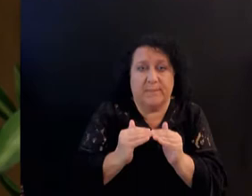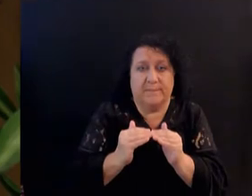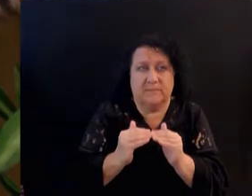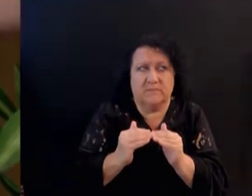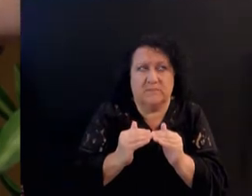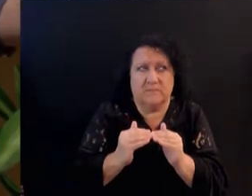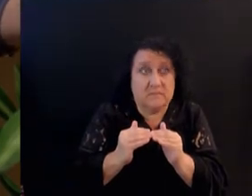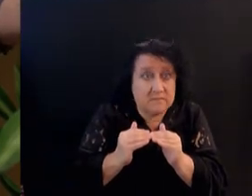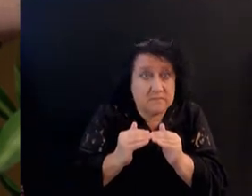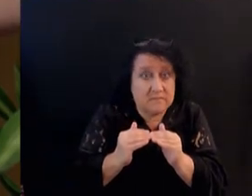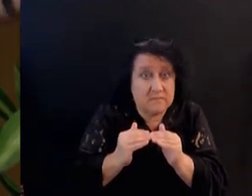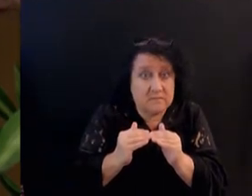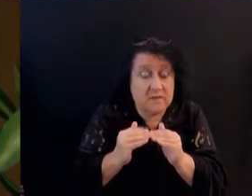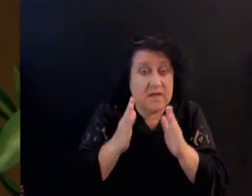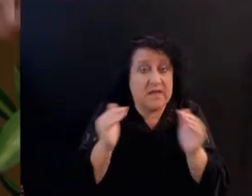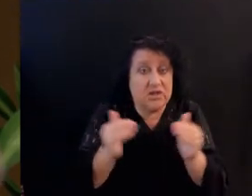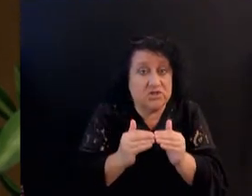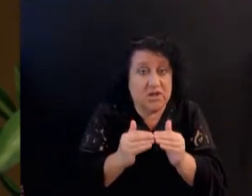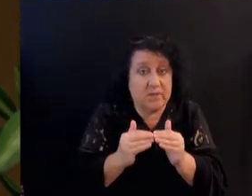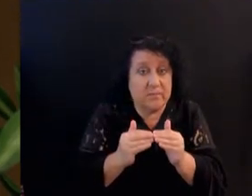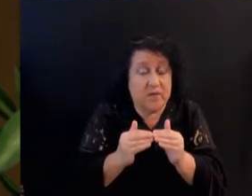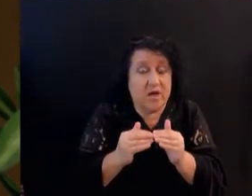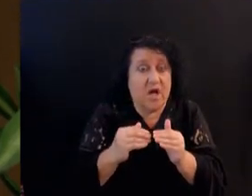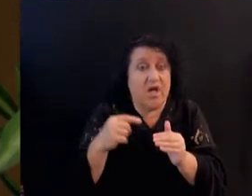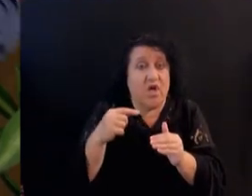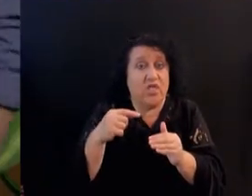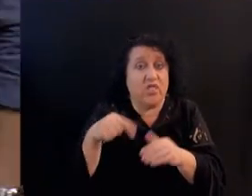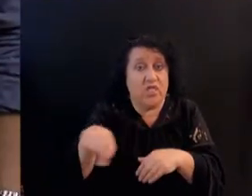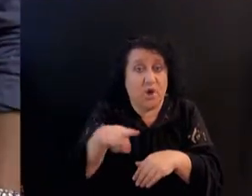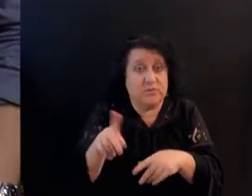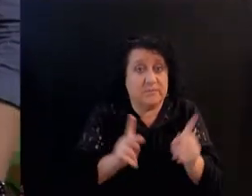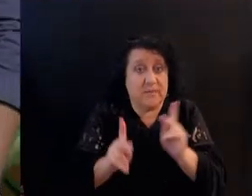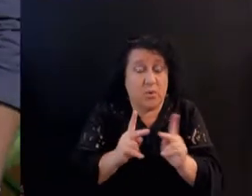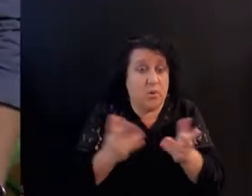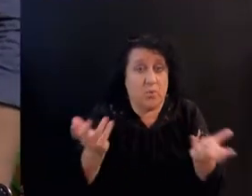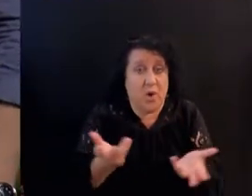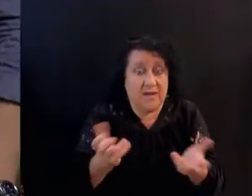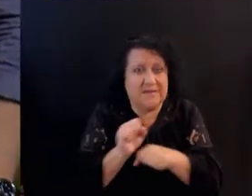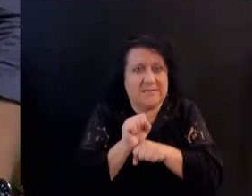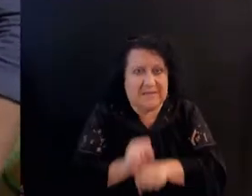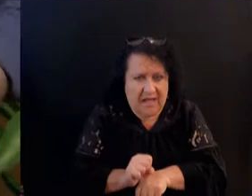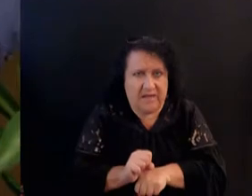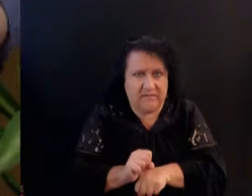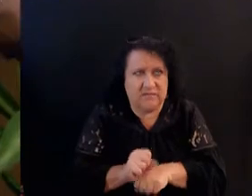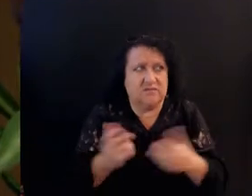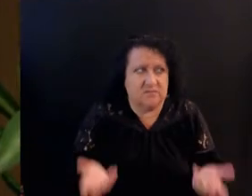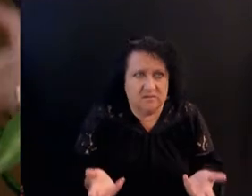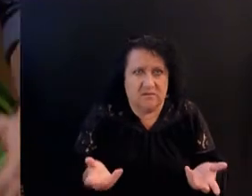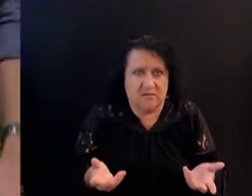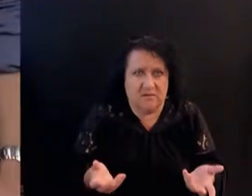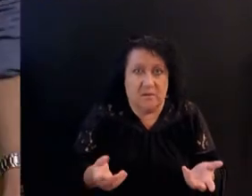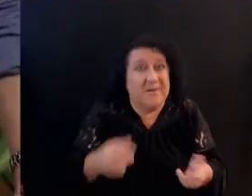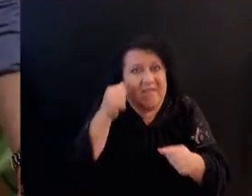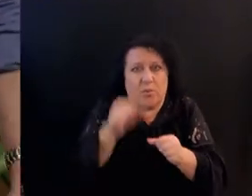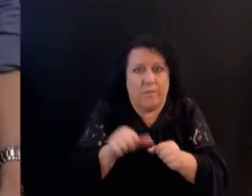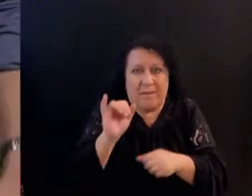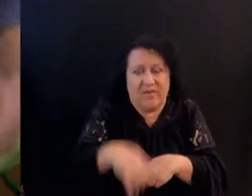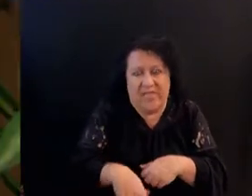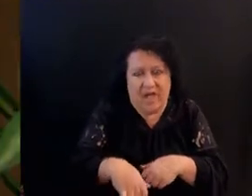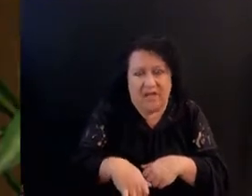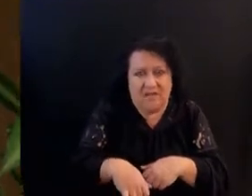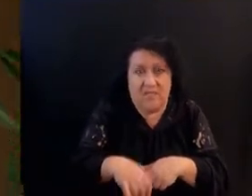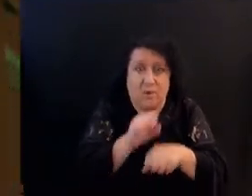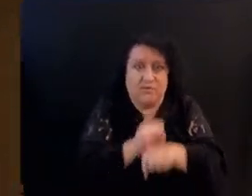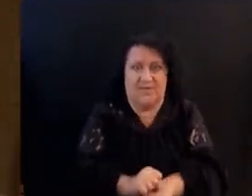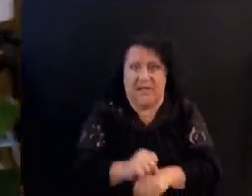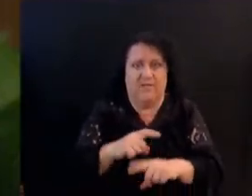What were they in Egypt? Slaves. But man, we don't remember that. We had fish. And then they